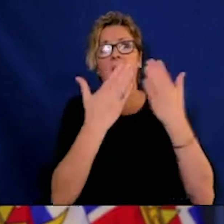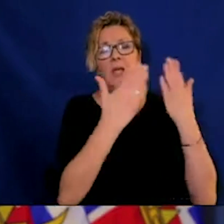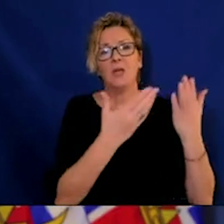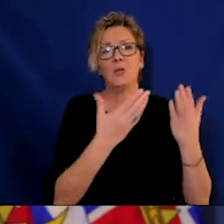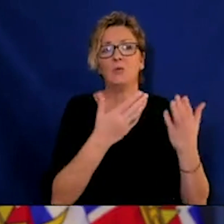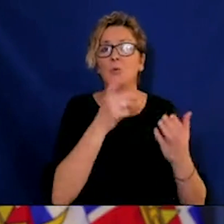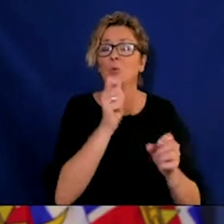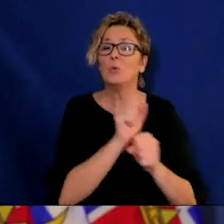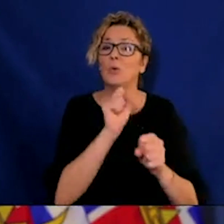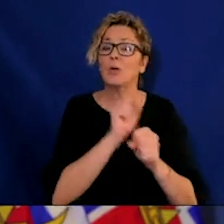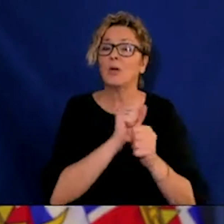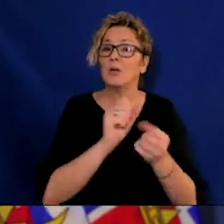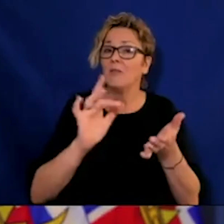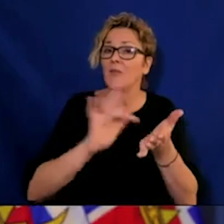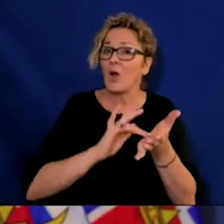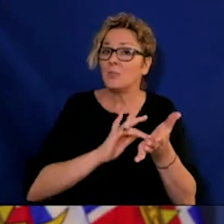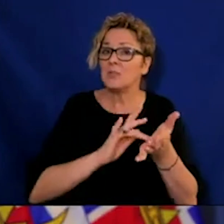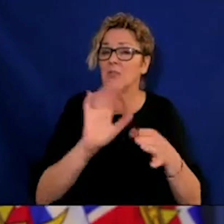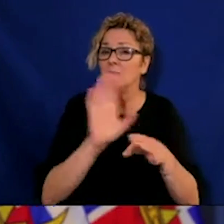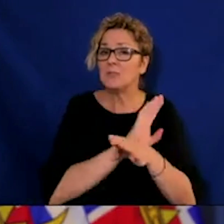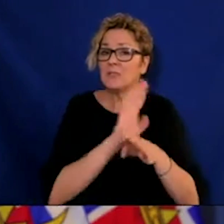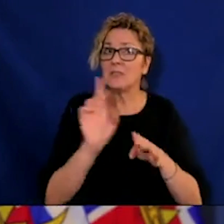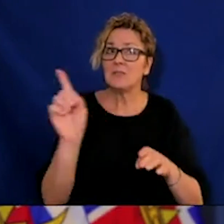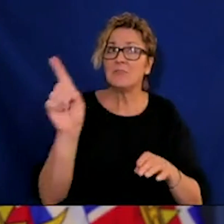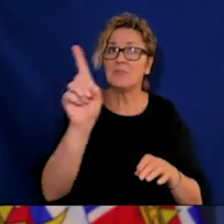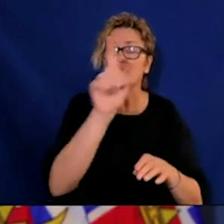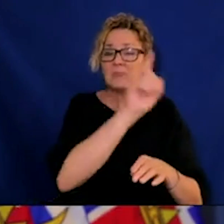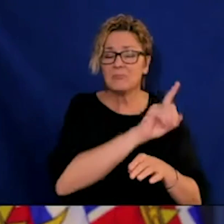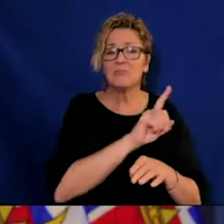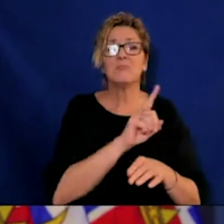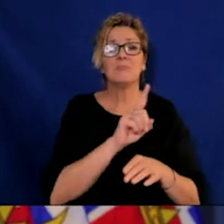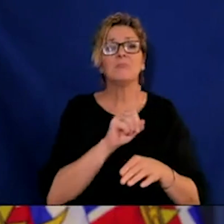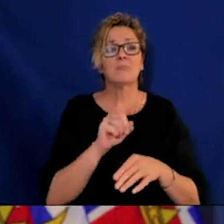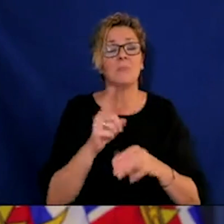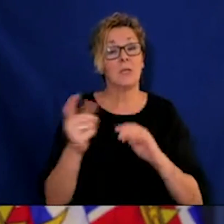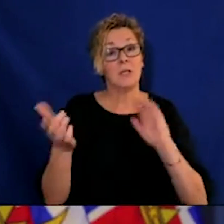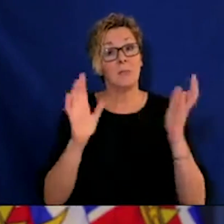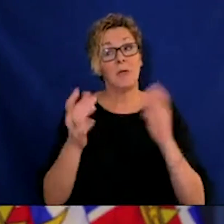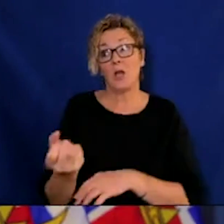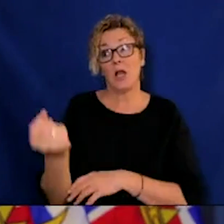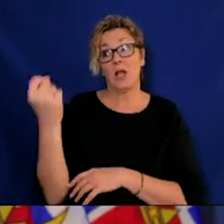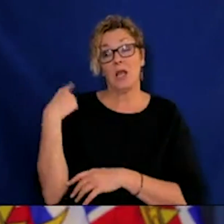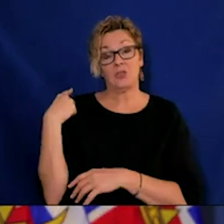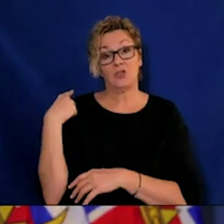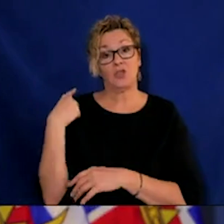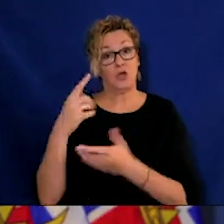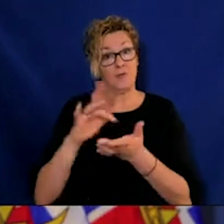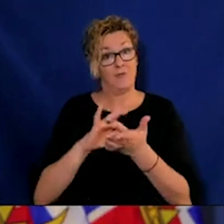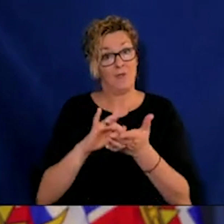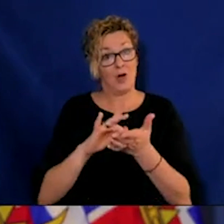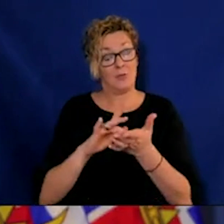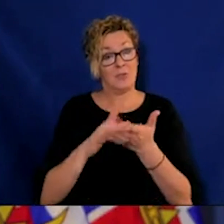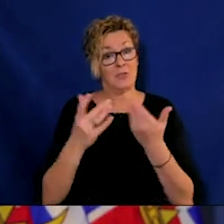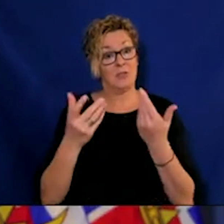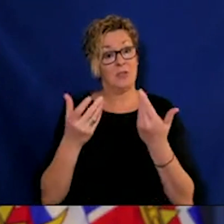community around BC, I would note that last year, as of November 26, pharmacists had